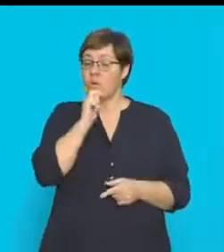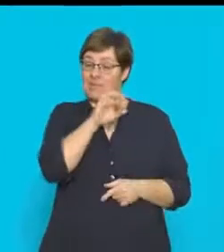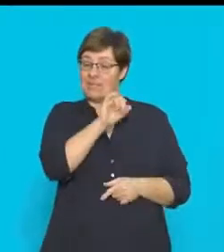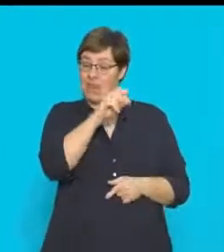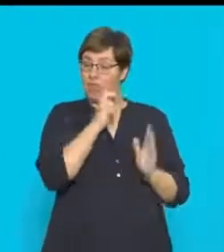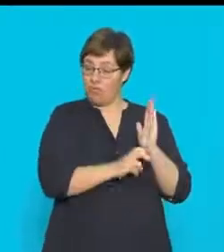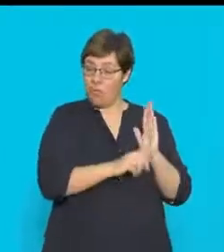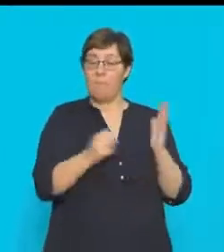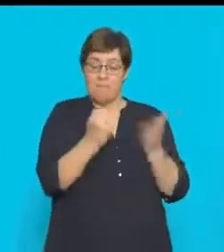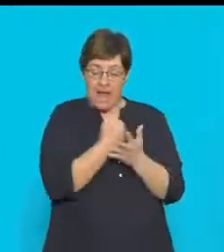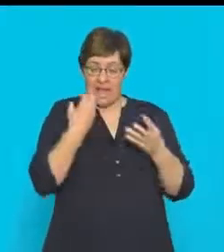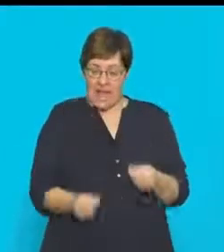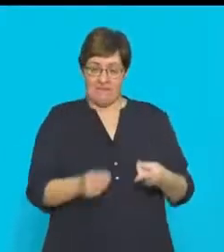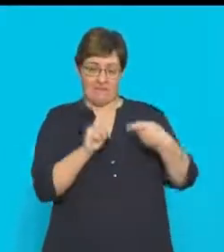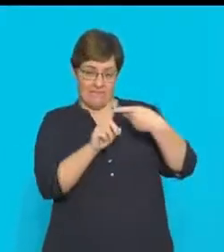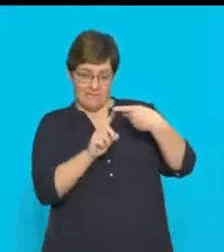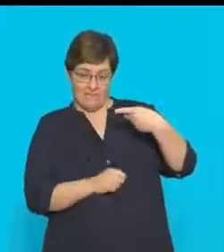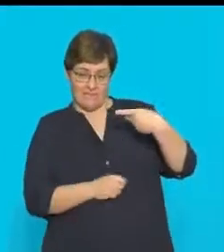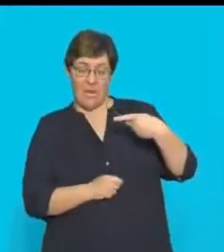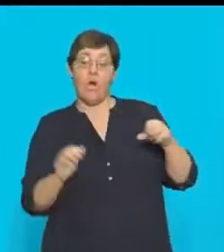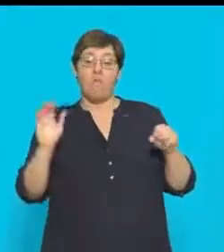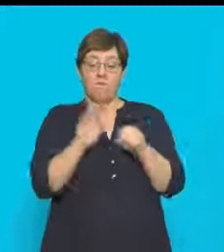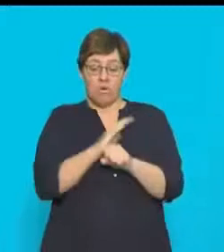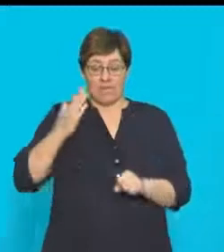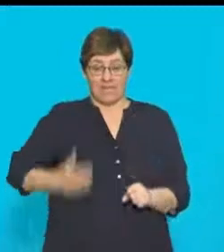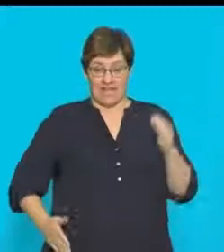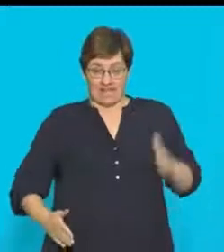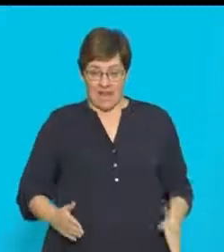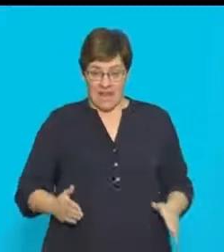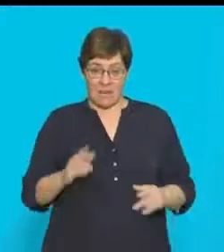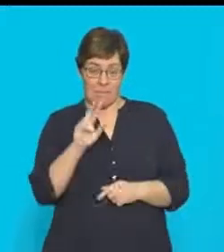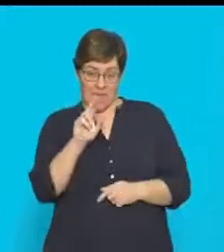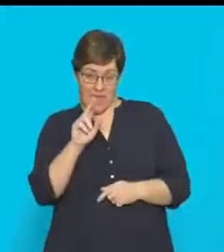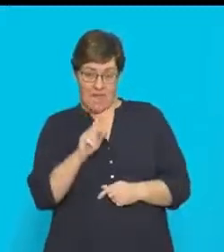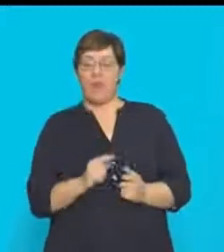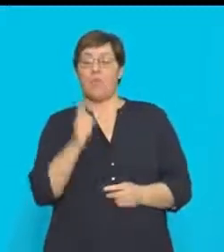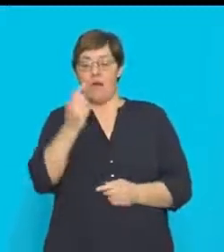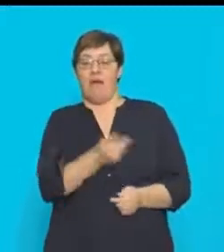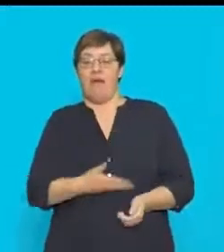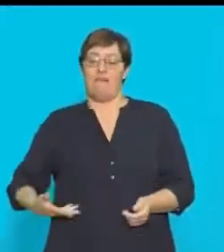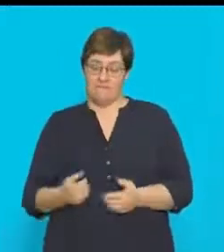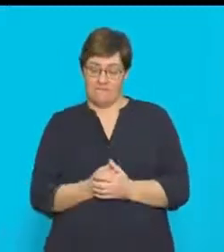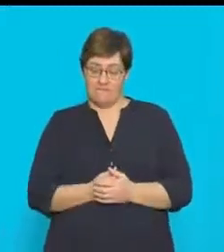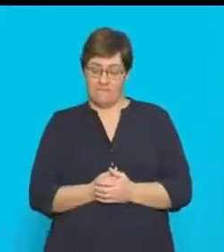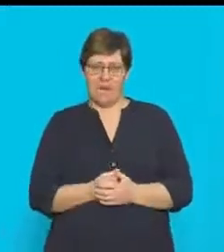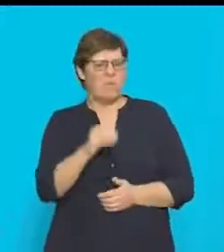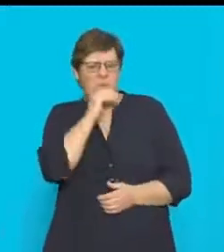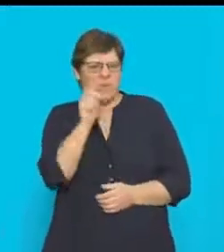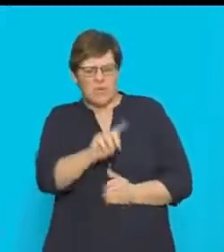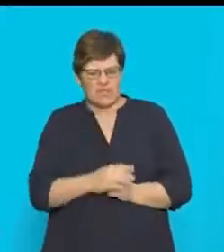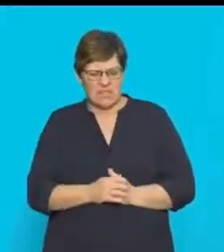we need to be given one full pair of sides and one half pair. What does that